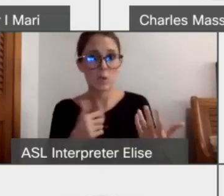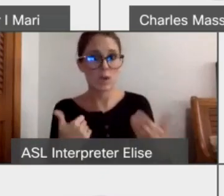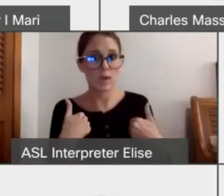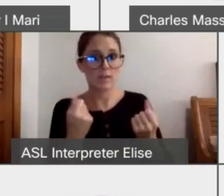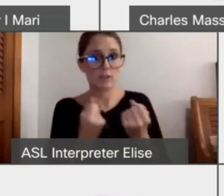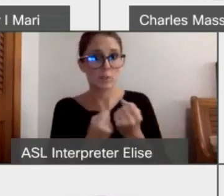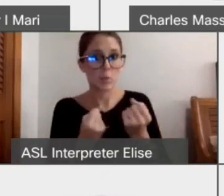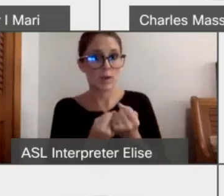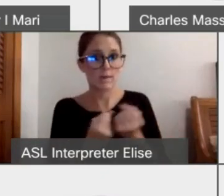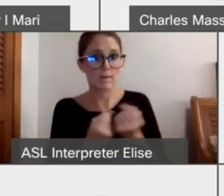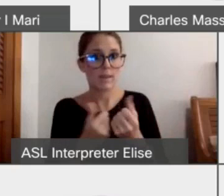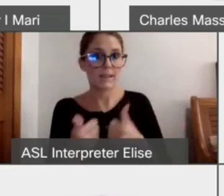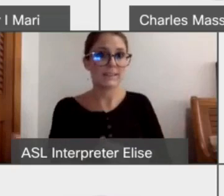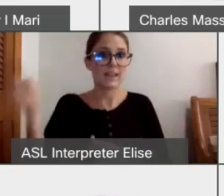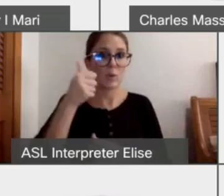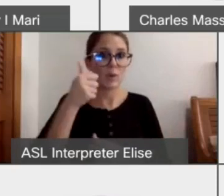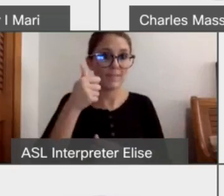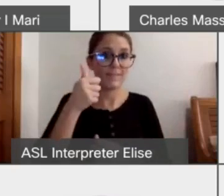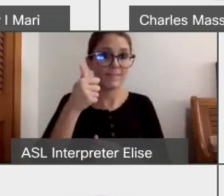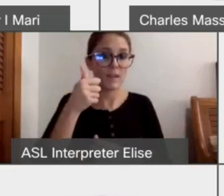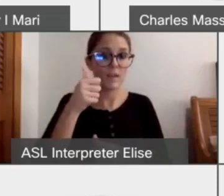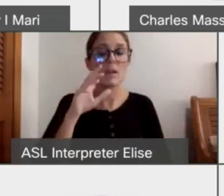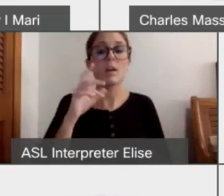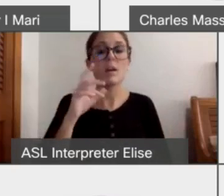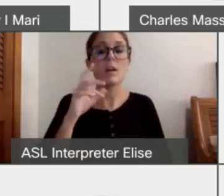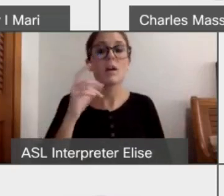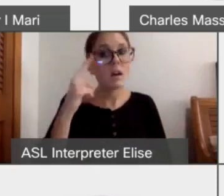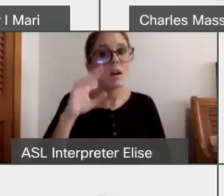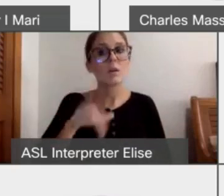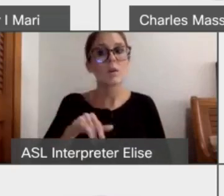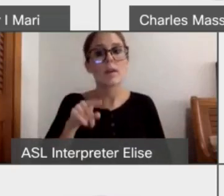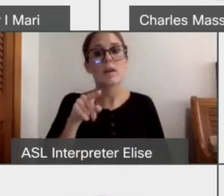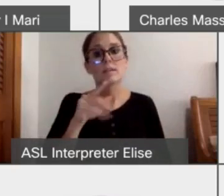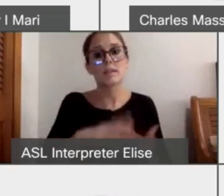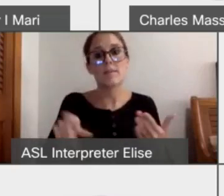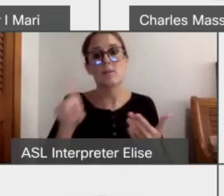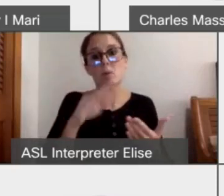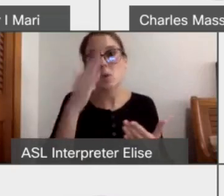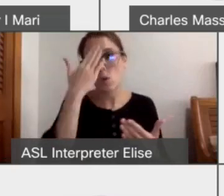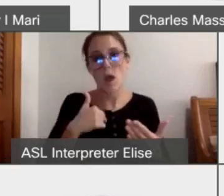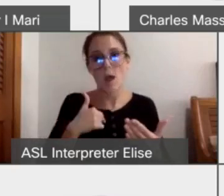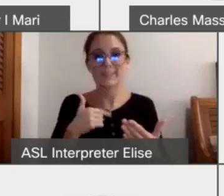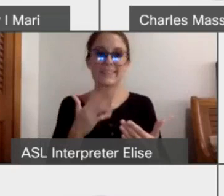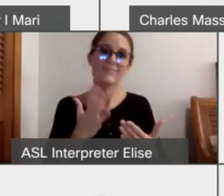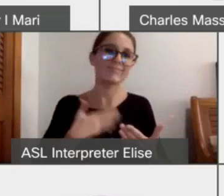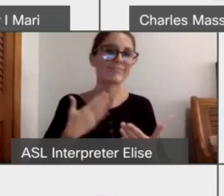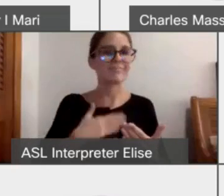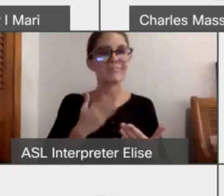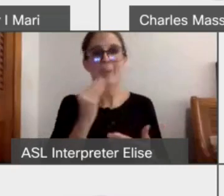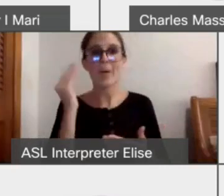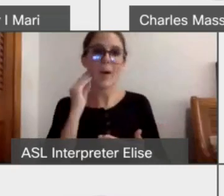supportive executive, right? When I think some of I was blissfully at home, hanging out with my